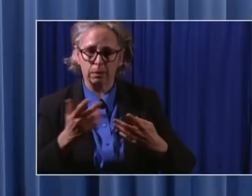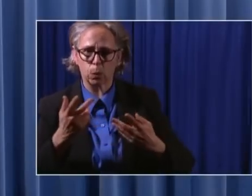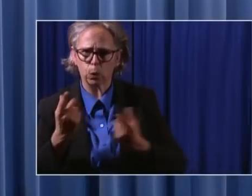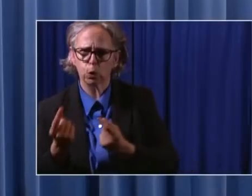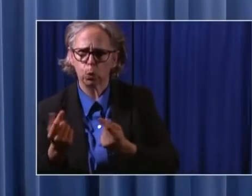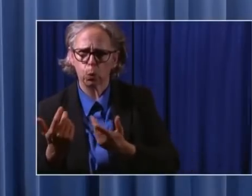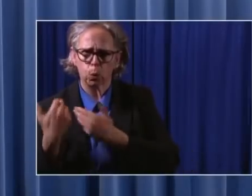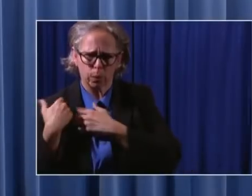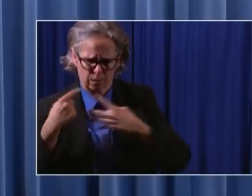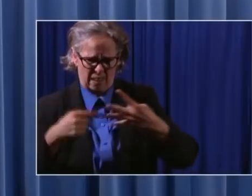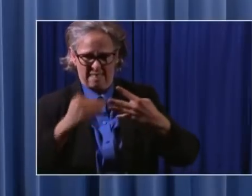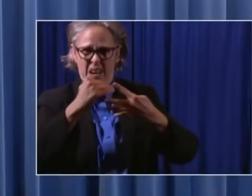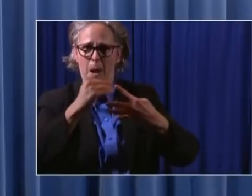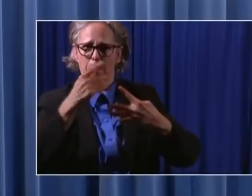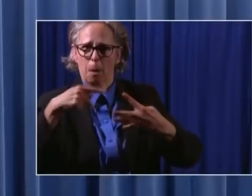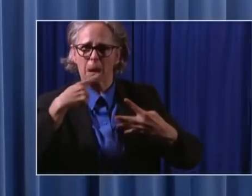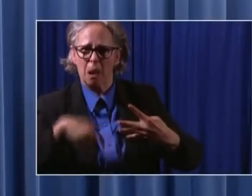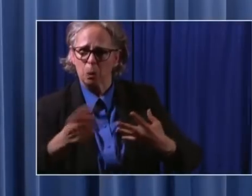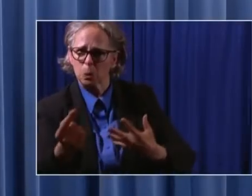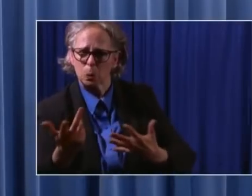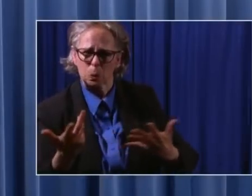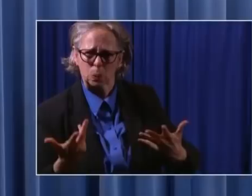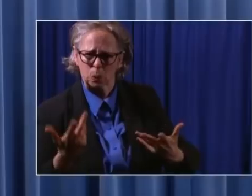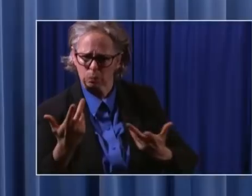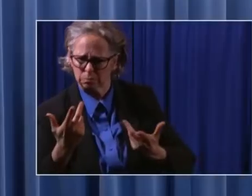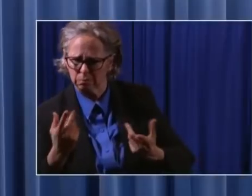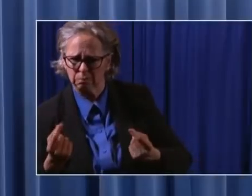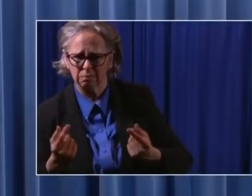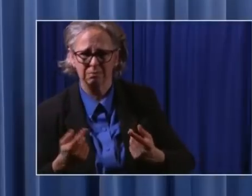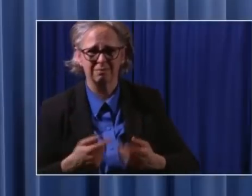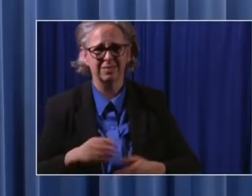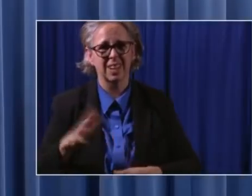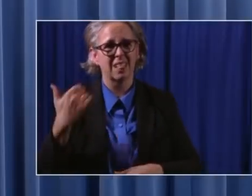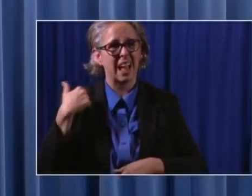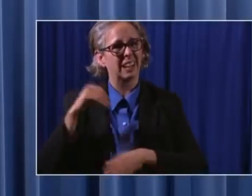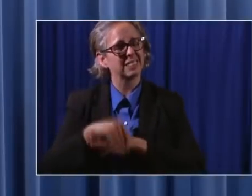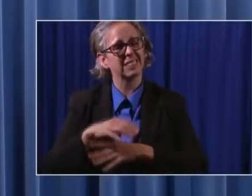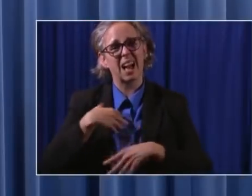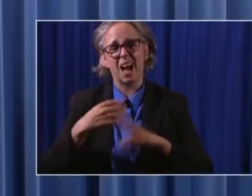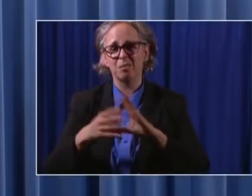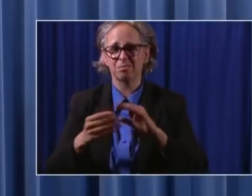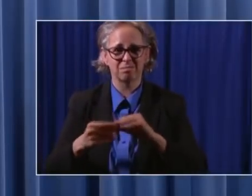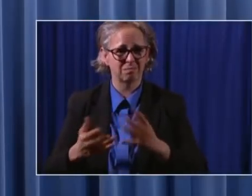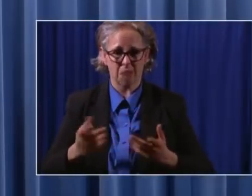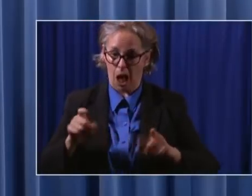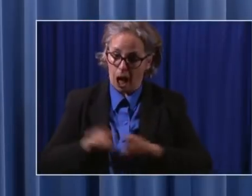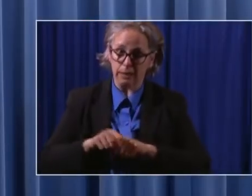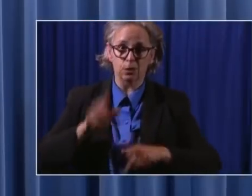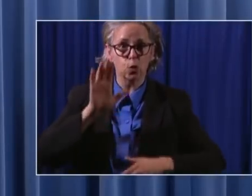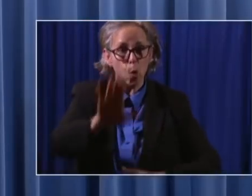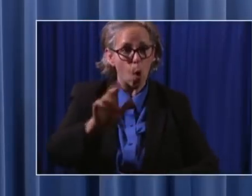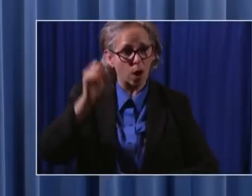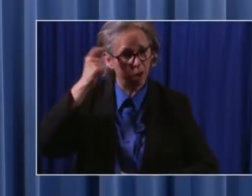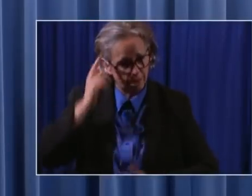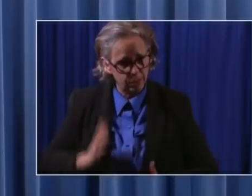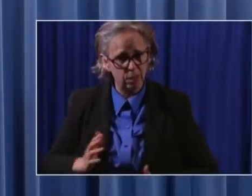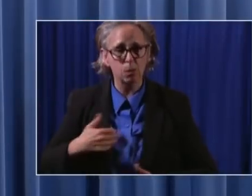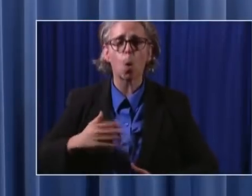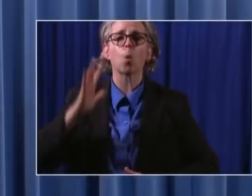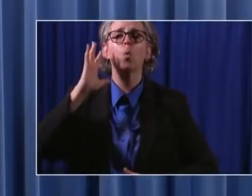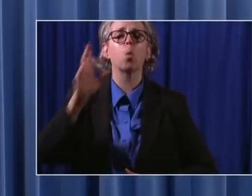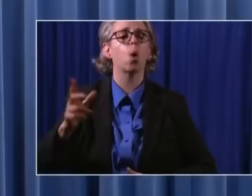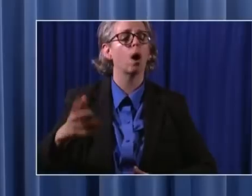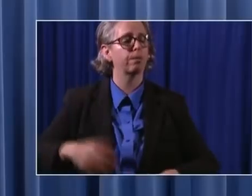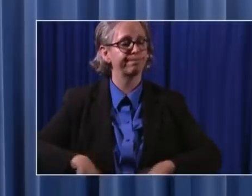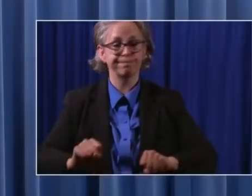Look, as I said last night, as governor of the state of Ohio, I will do what I have to do to protect the people